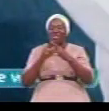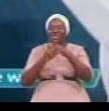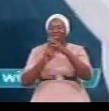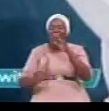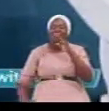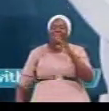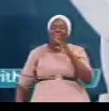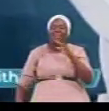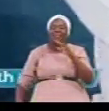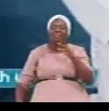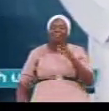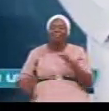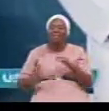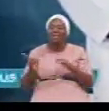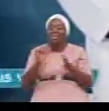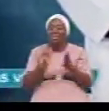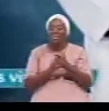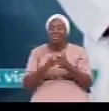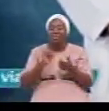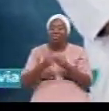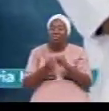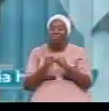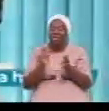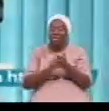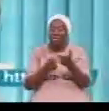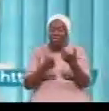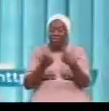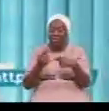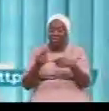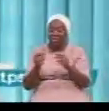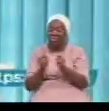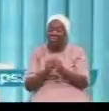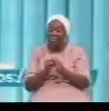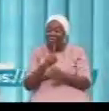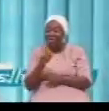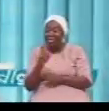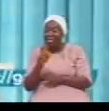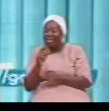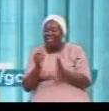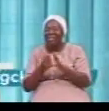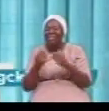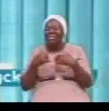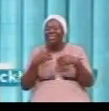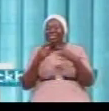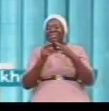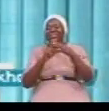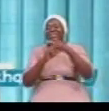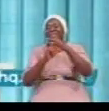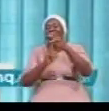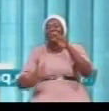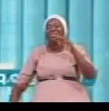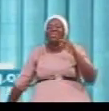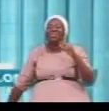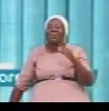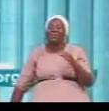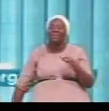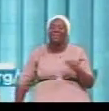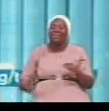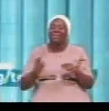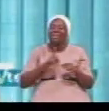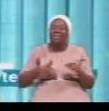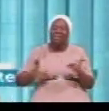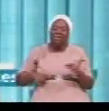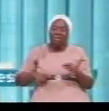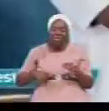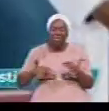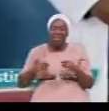Disappeared. Where is that problem you came with? You, where is that problem? I'm asking you that you are seated there. The problem you came with,